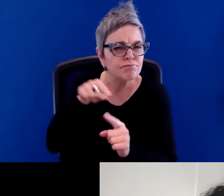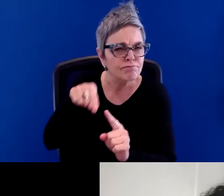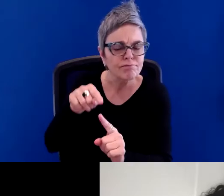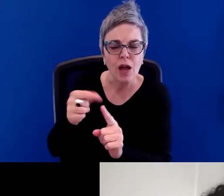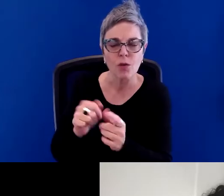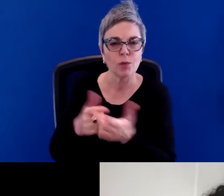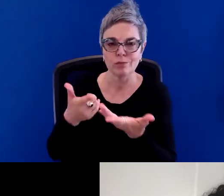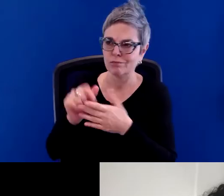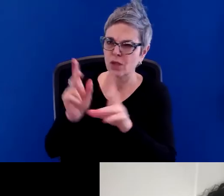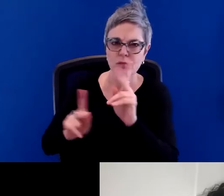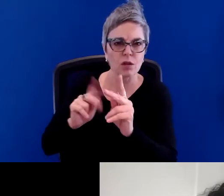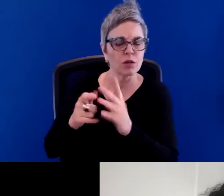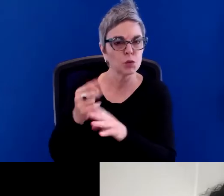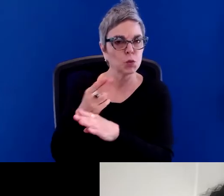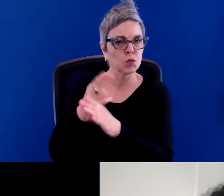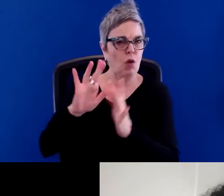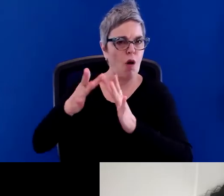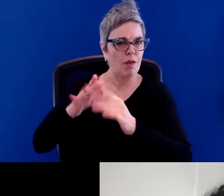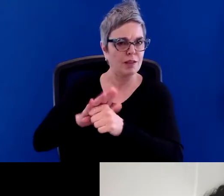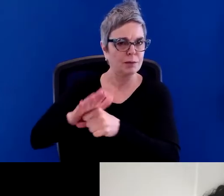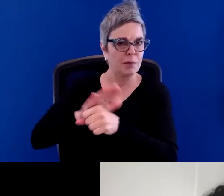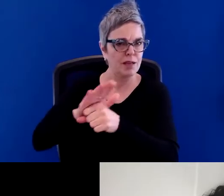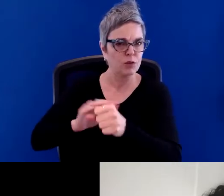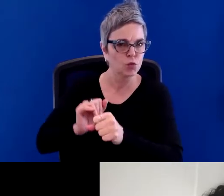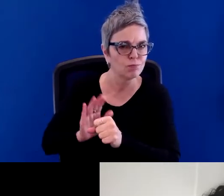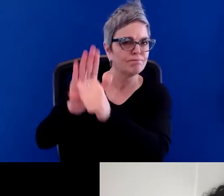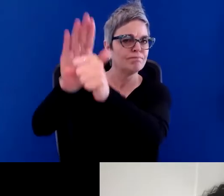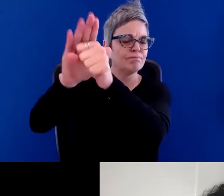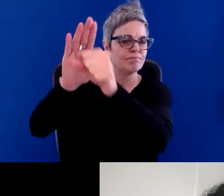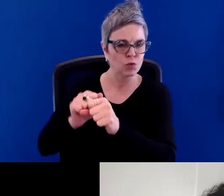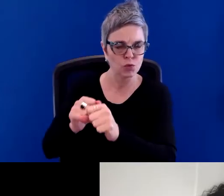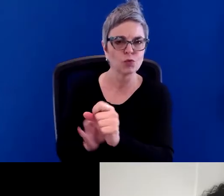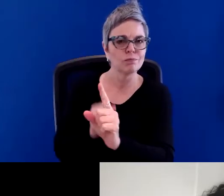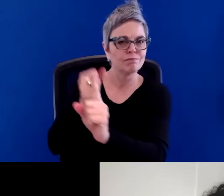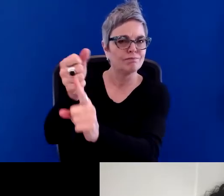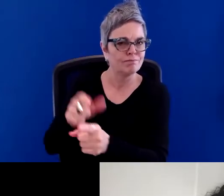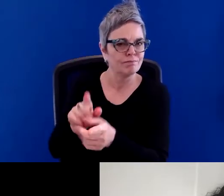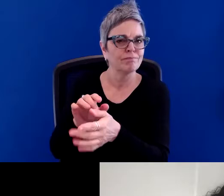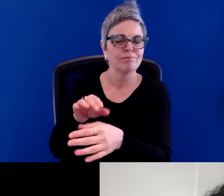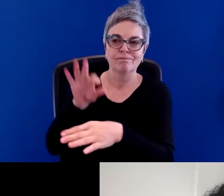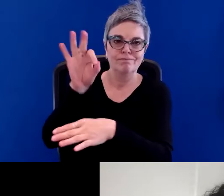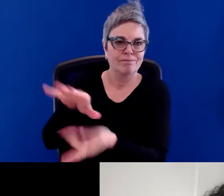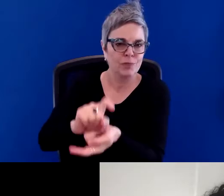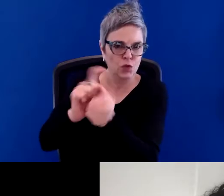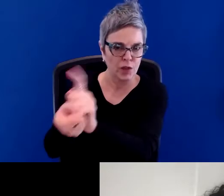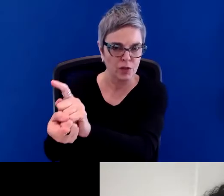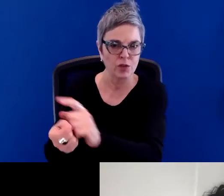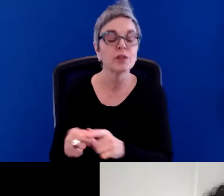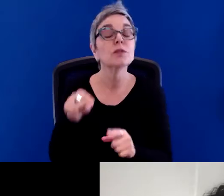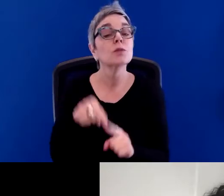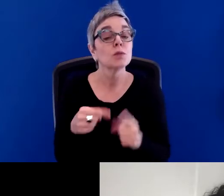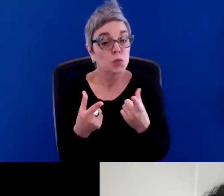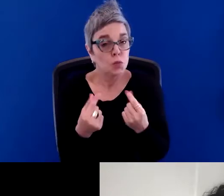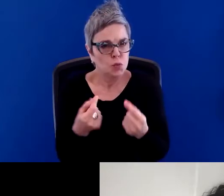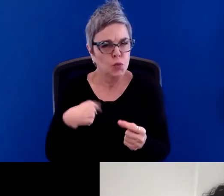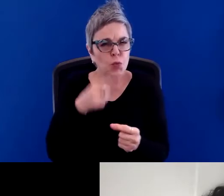towards change. So in this chapter, Sarah and I conducted a textual analysis of different